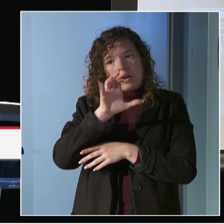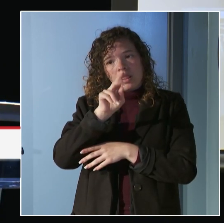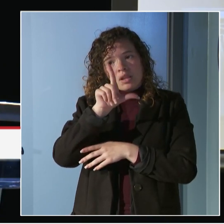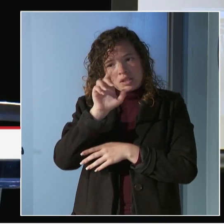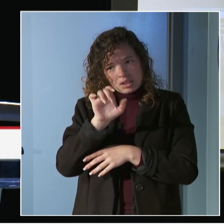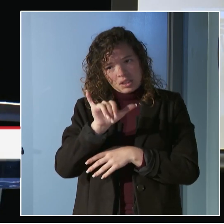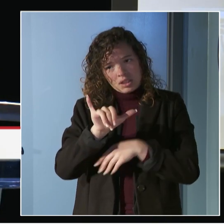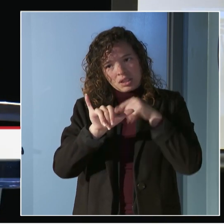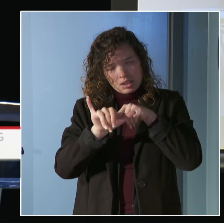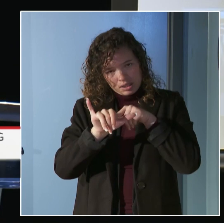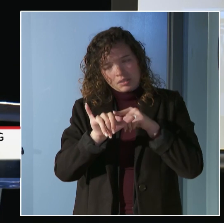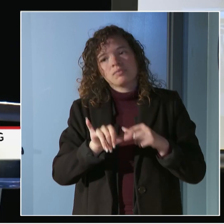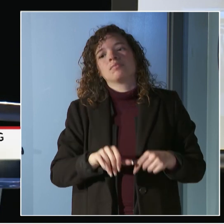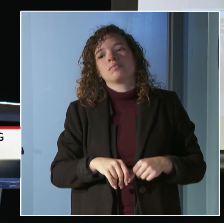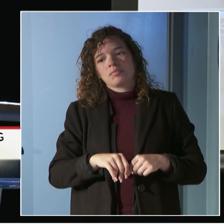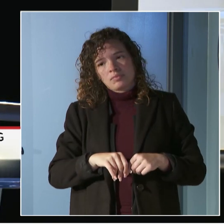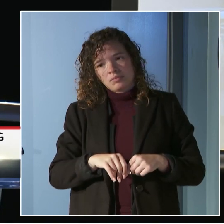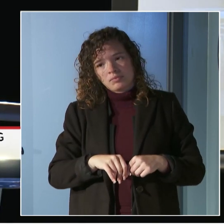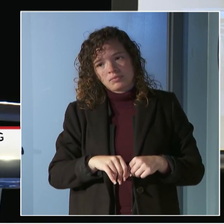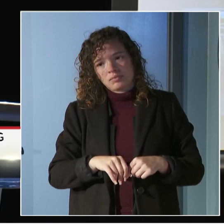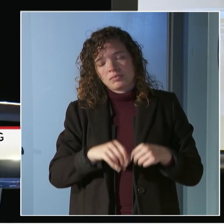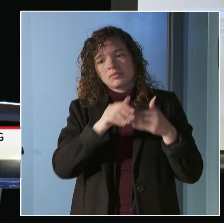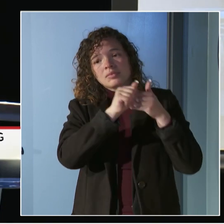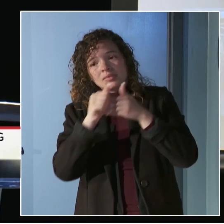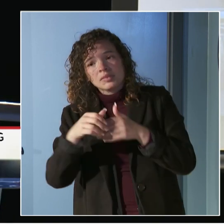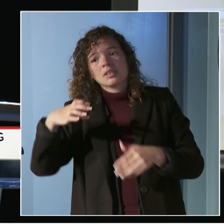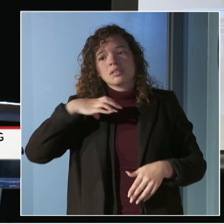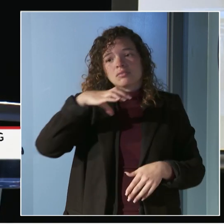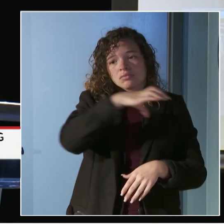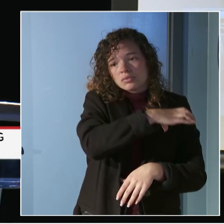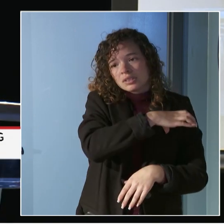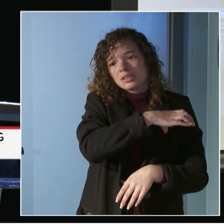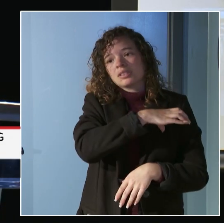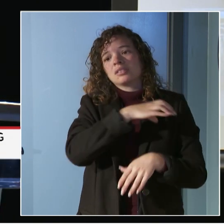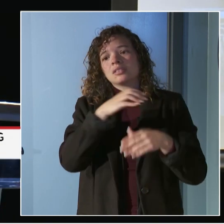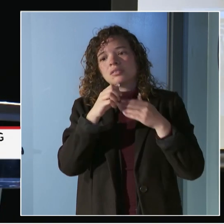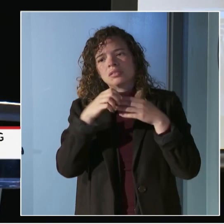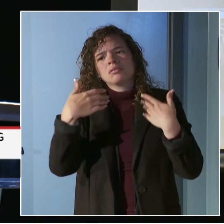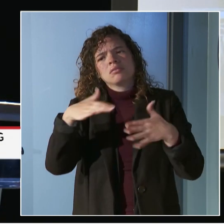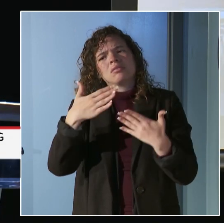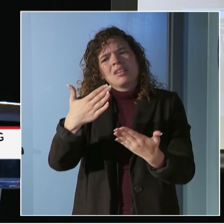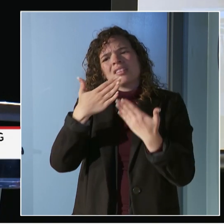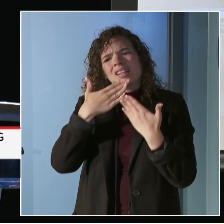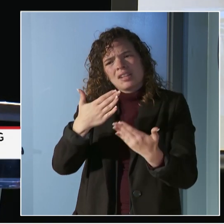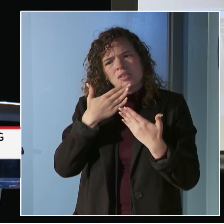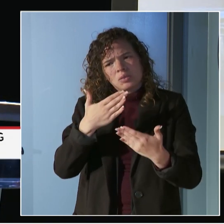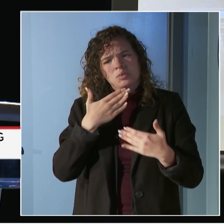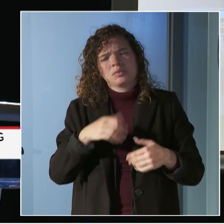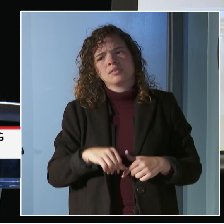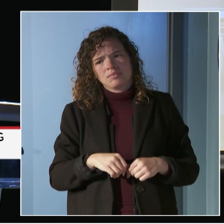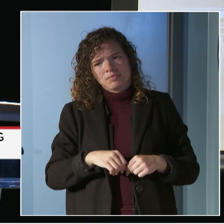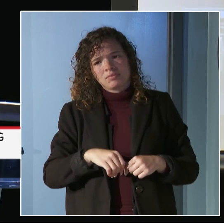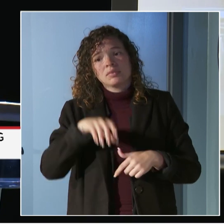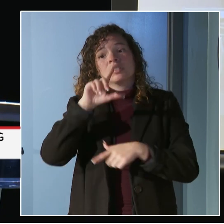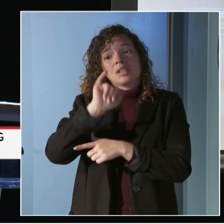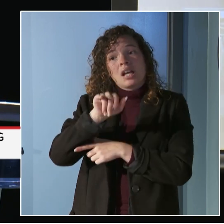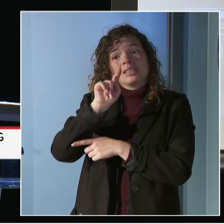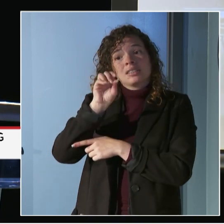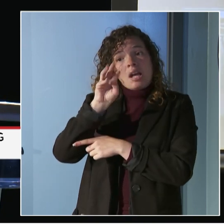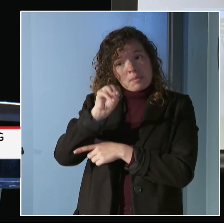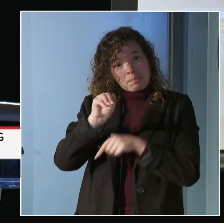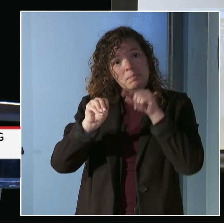Special thanks to our Leadership Council members who are here today, and really special thanks to Tom Helf, a Leadership Council member